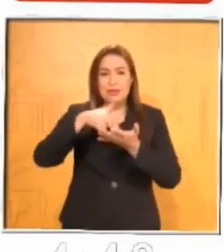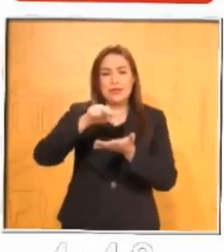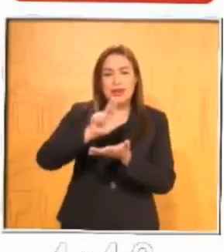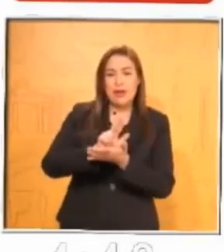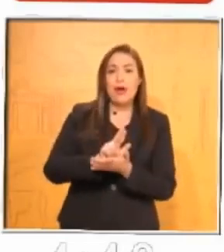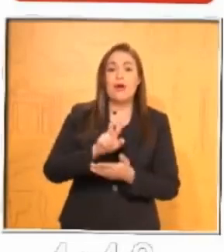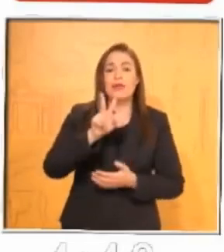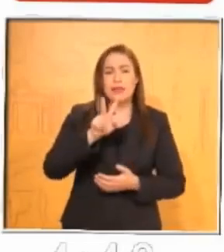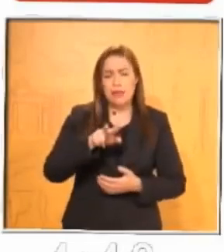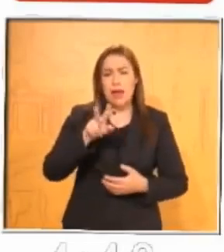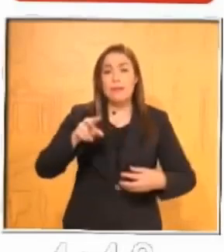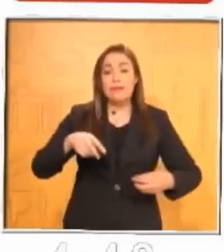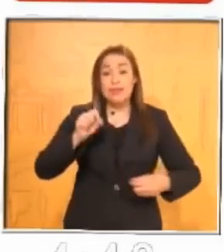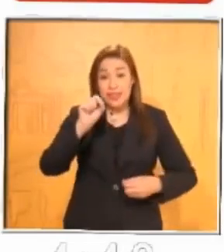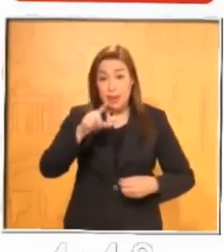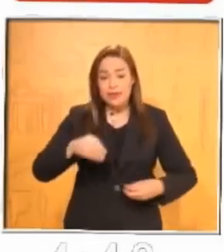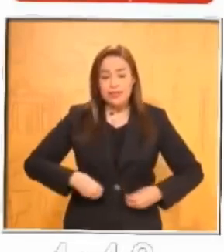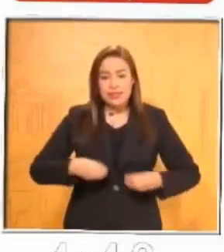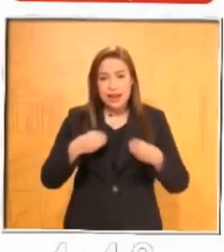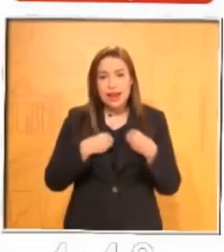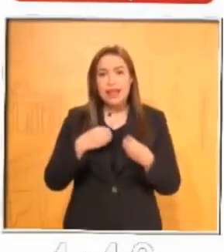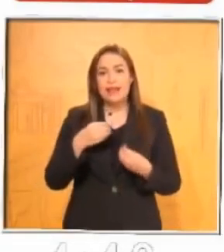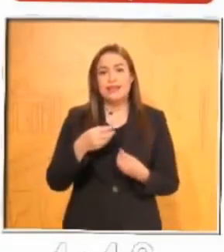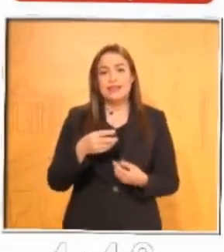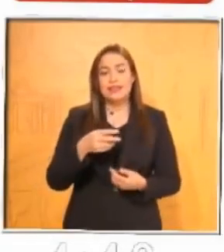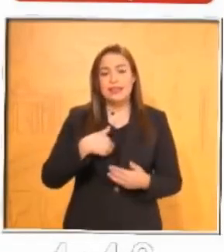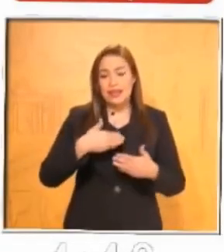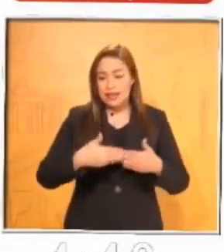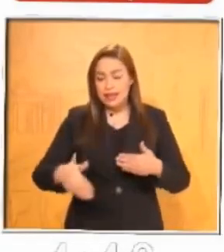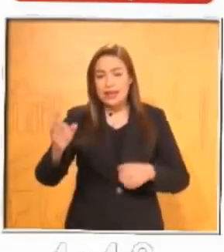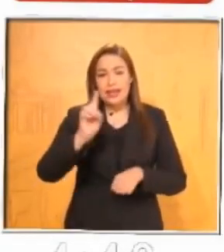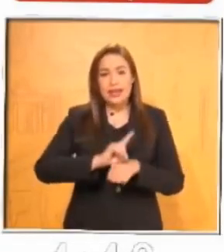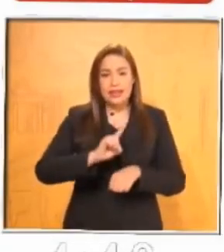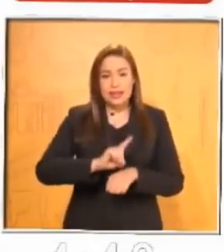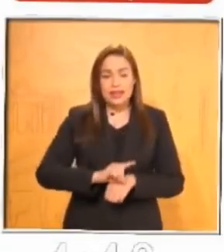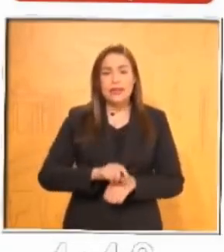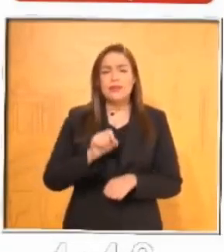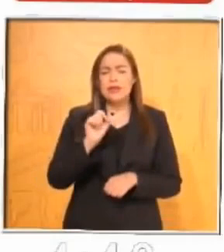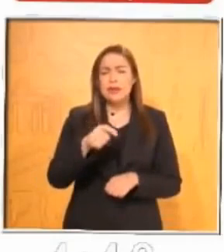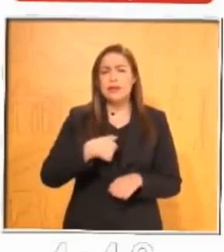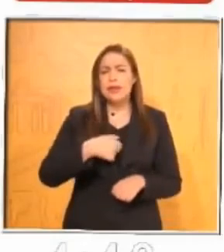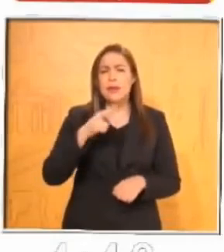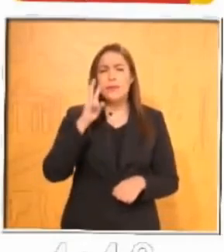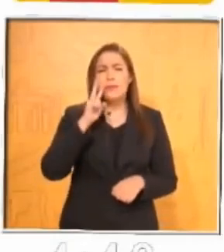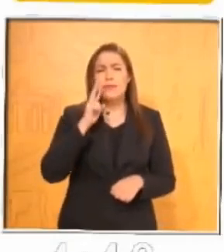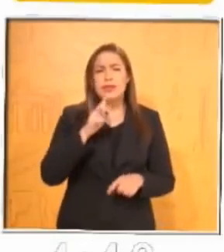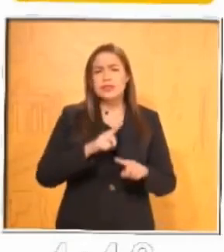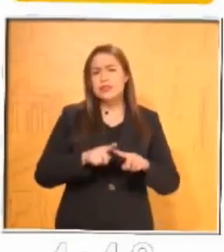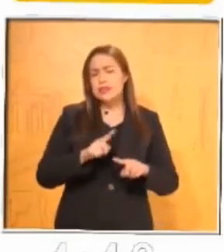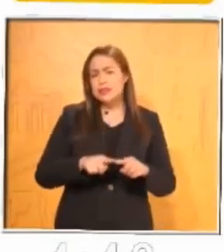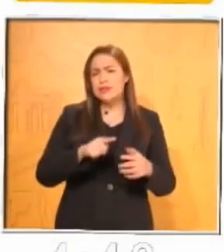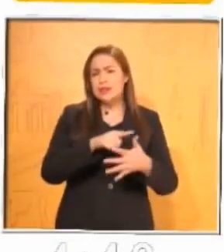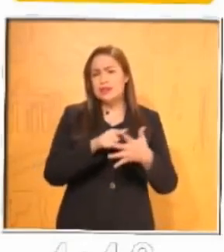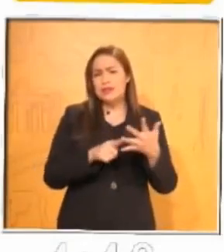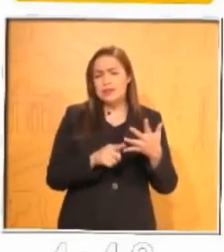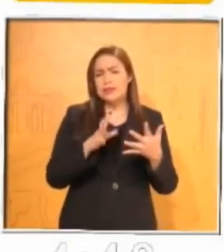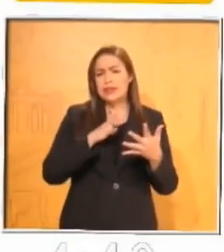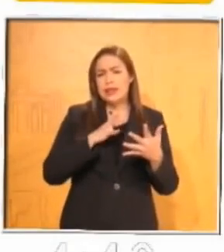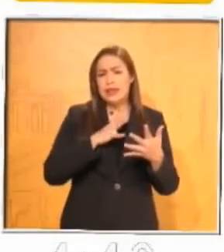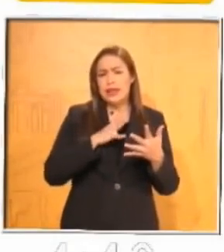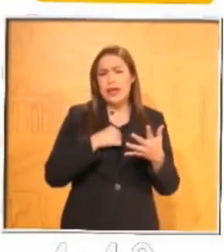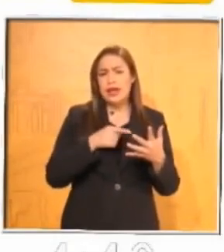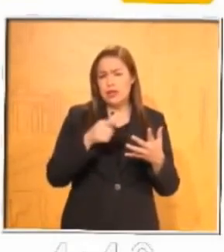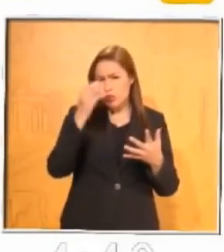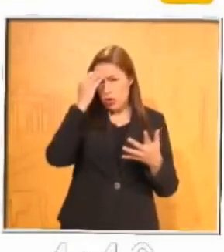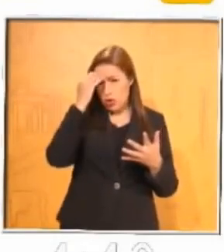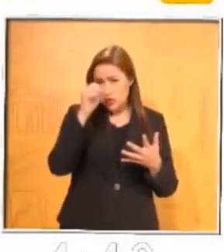But also, there are some other genres that maybe I didn't include here in this presentation. Do you know what another genres